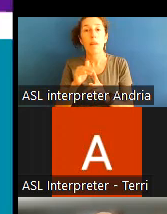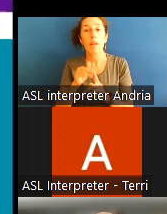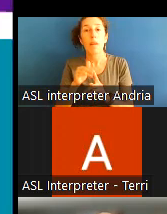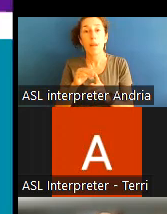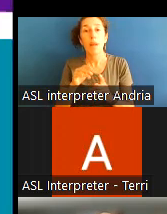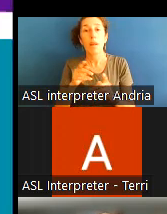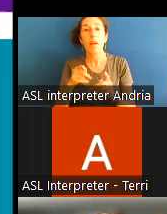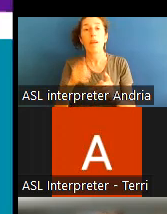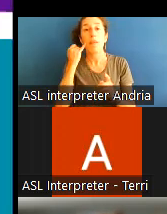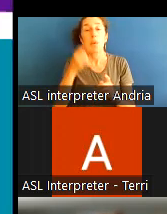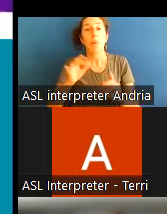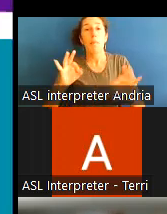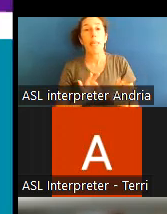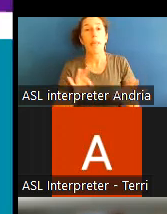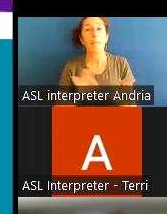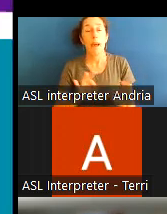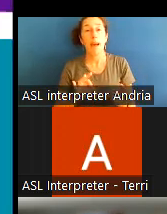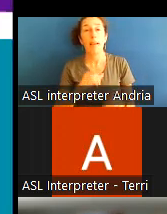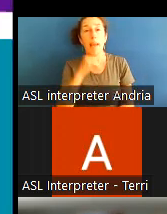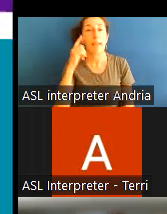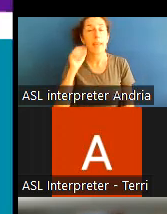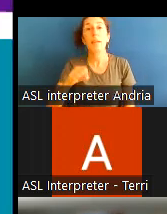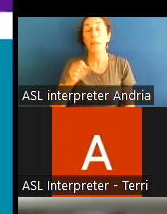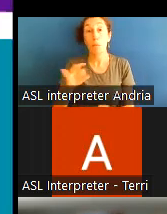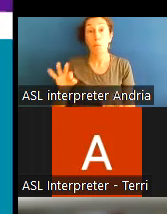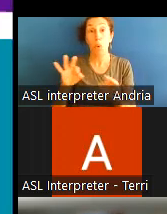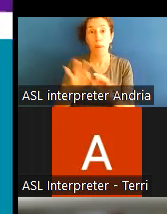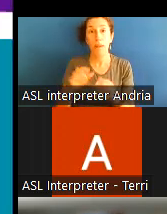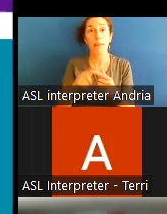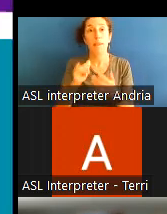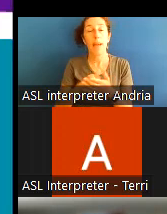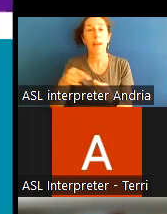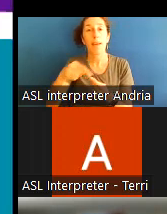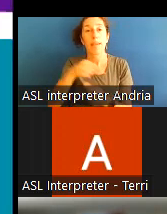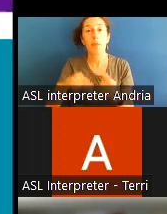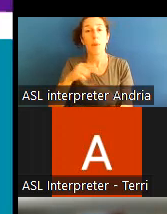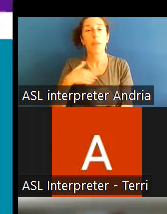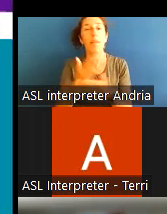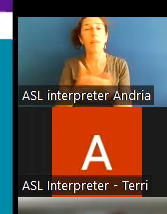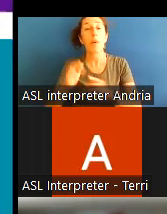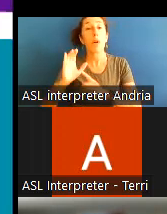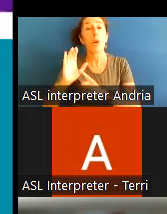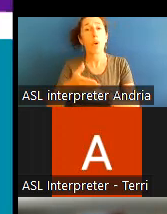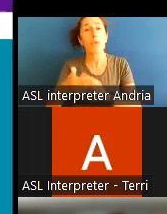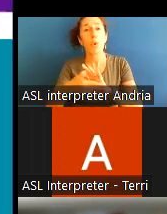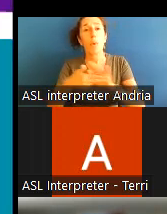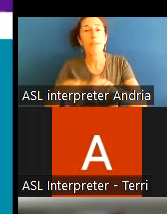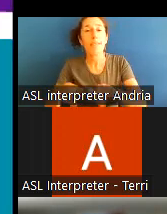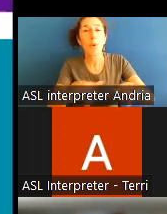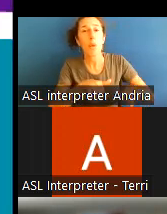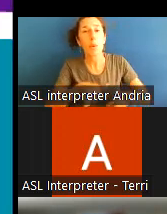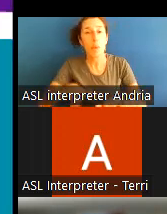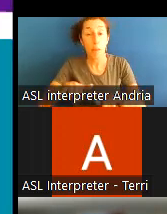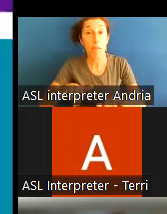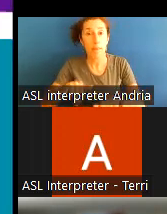little bit about it already, but what are those cultural stereotypes that minimize sexual violence when you're in a relationship?